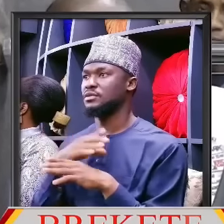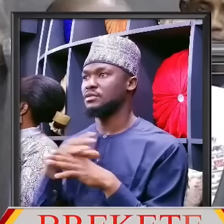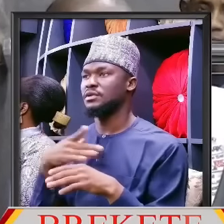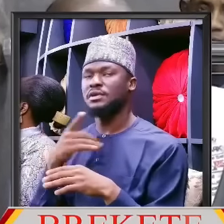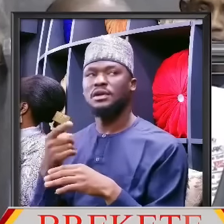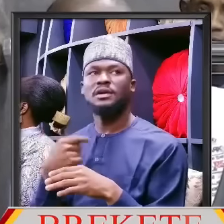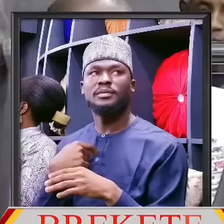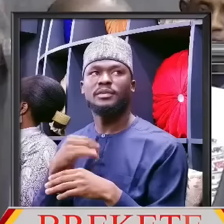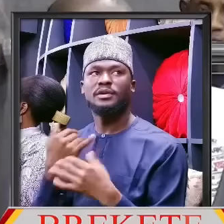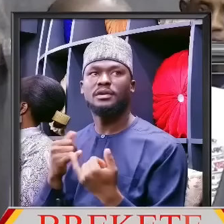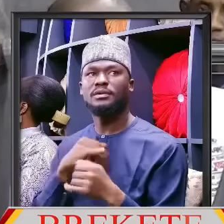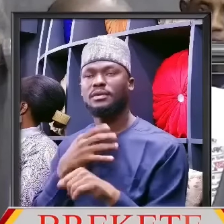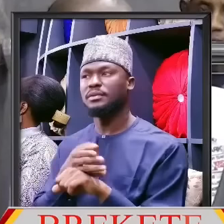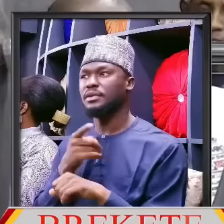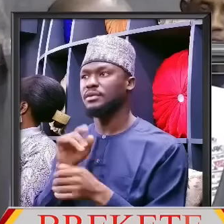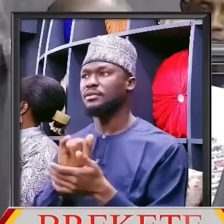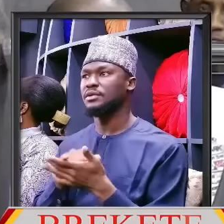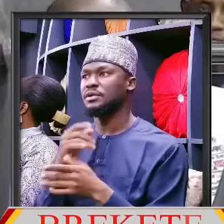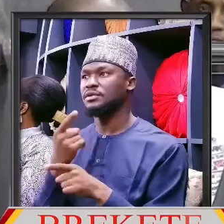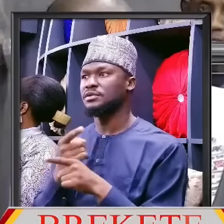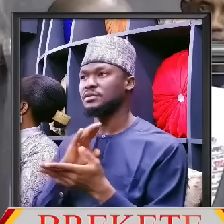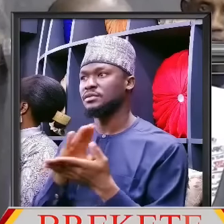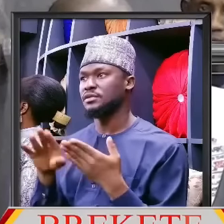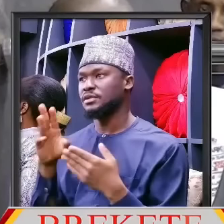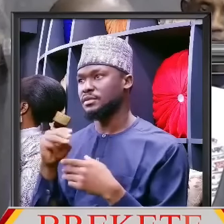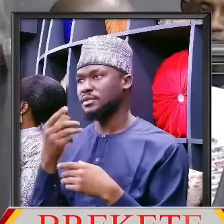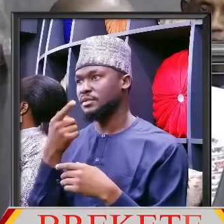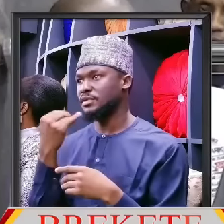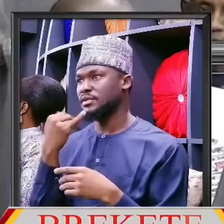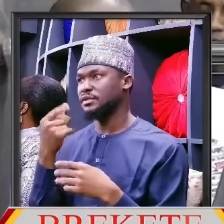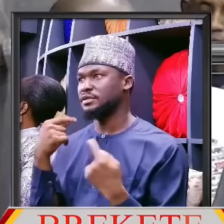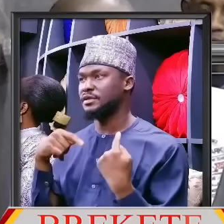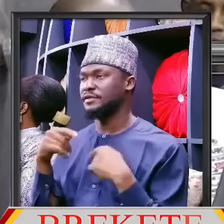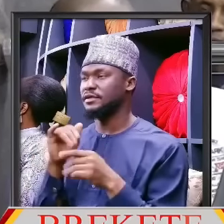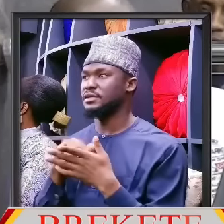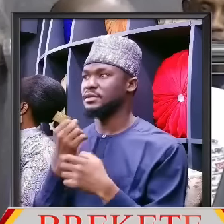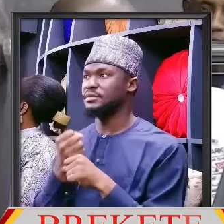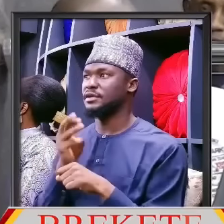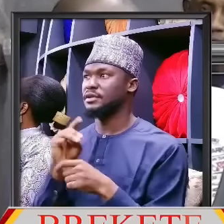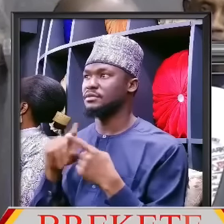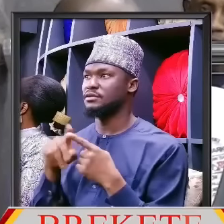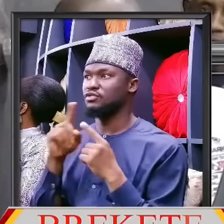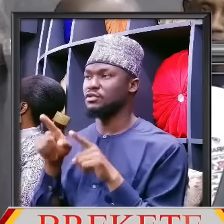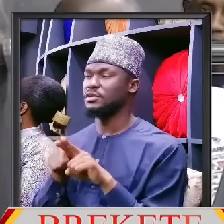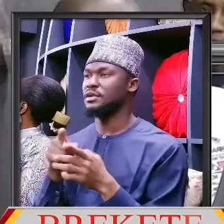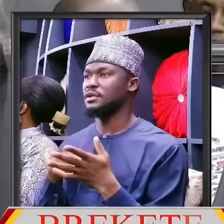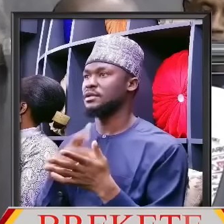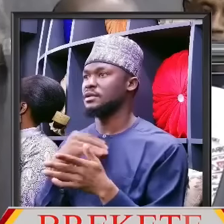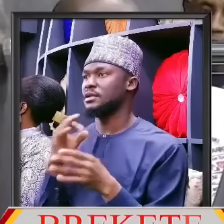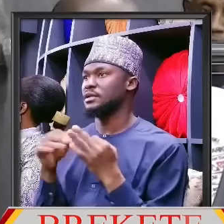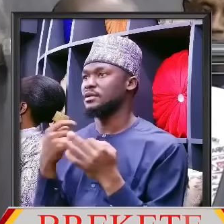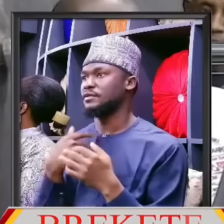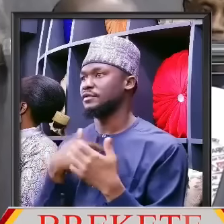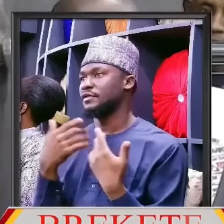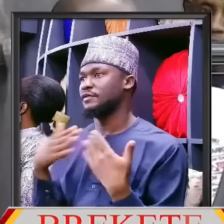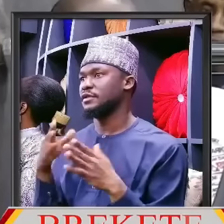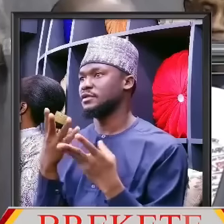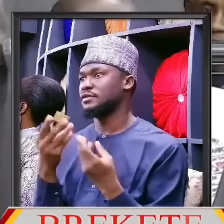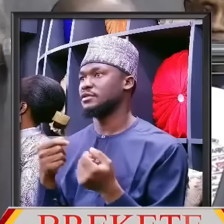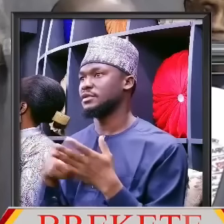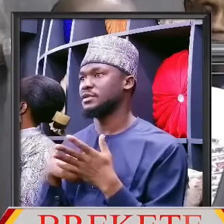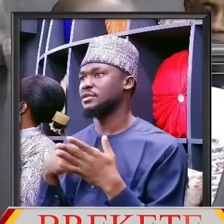like me now, they beg you, say, make you forgive them. Because now the pains make them talk like that. And by the time we finish resolving